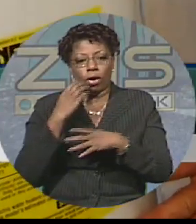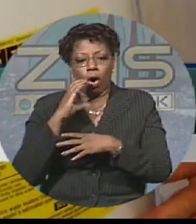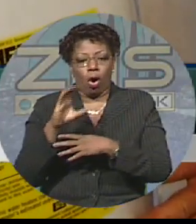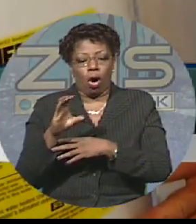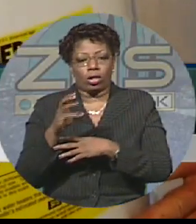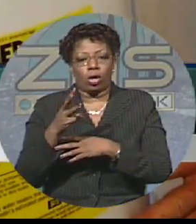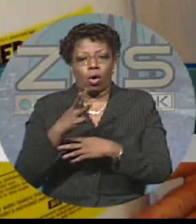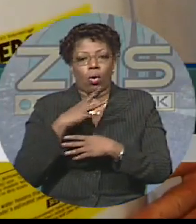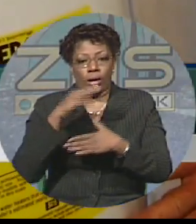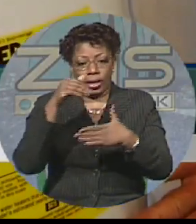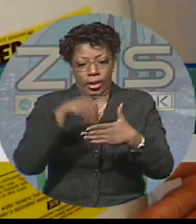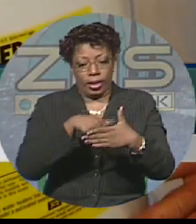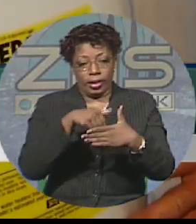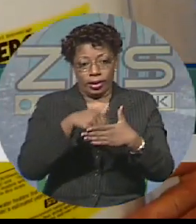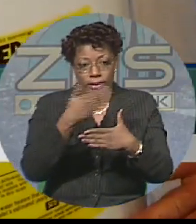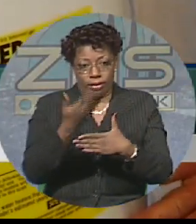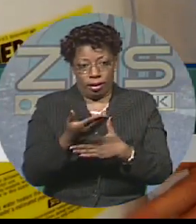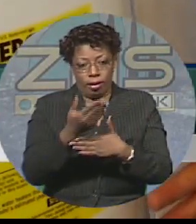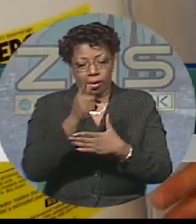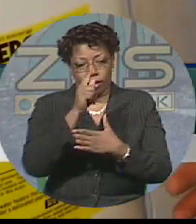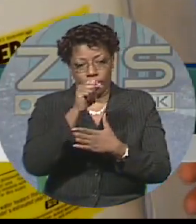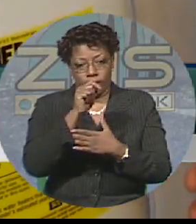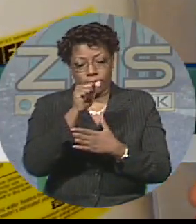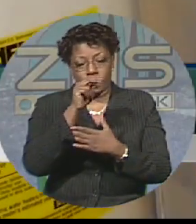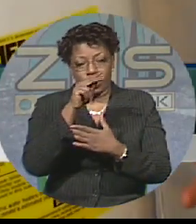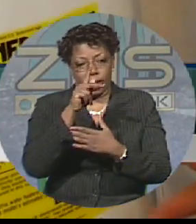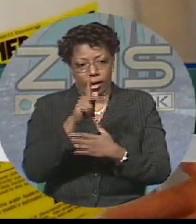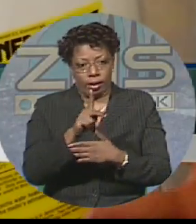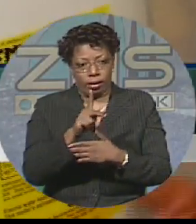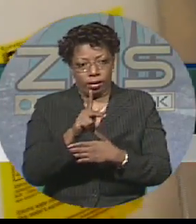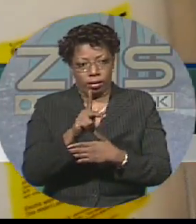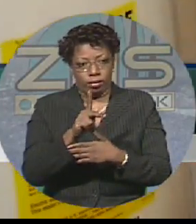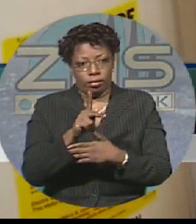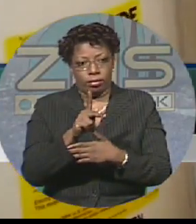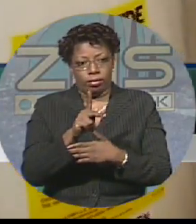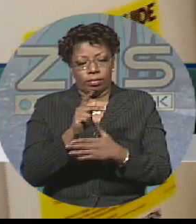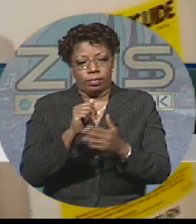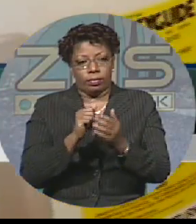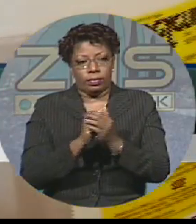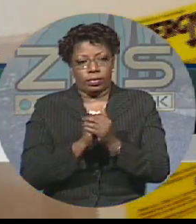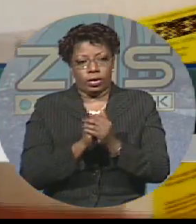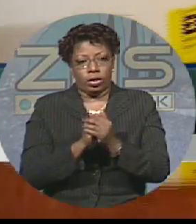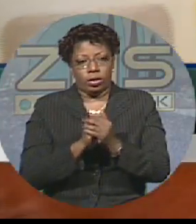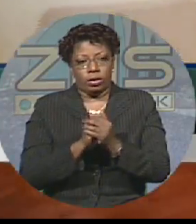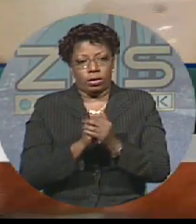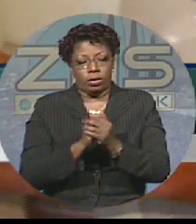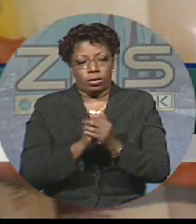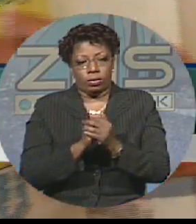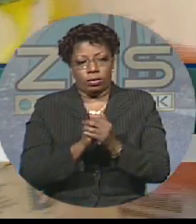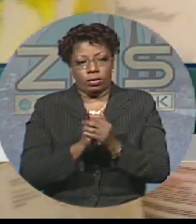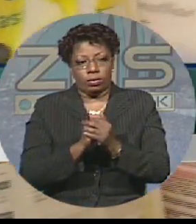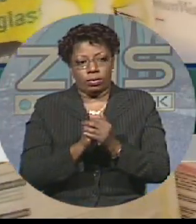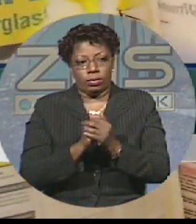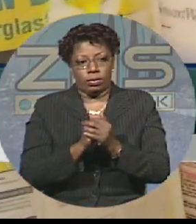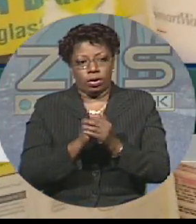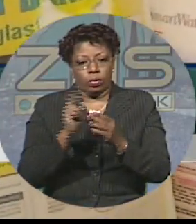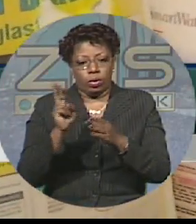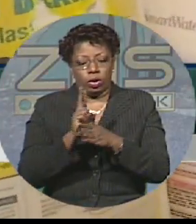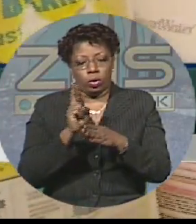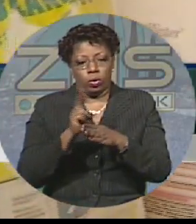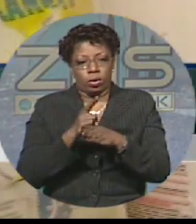here by the time the sun goes down. This is balanced by the fact that we use a